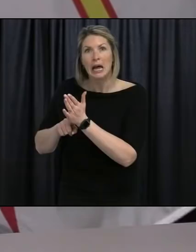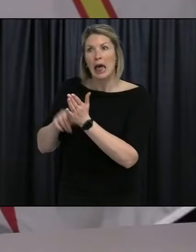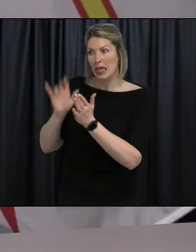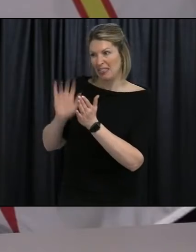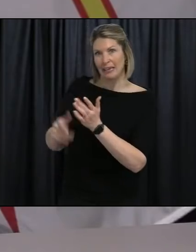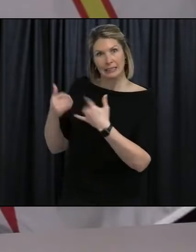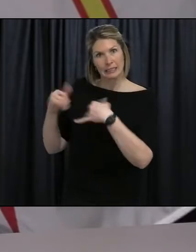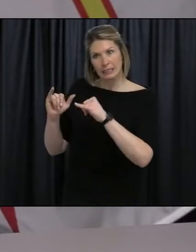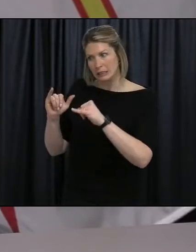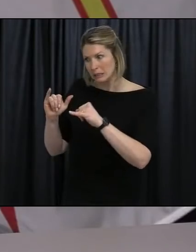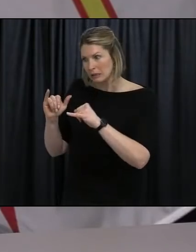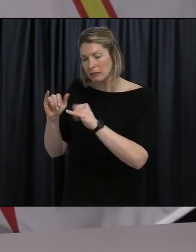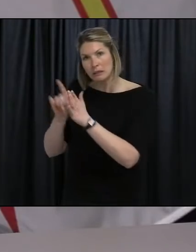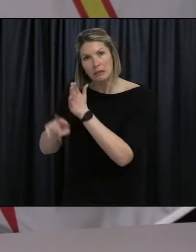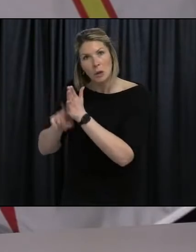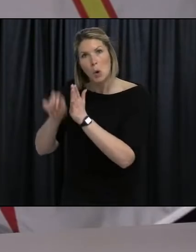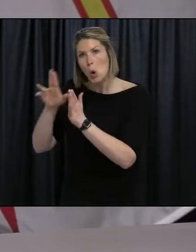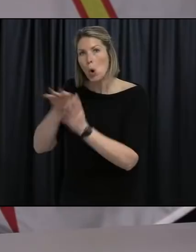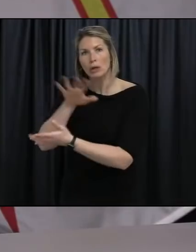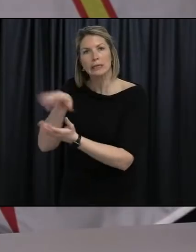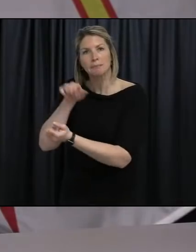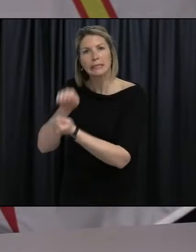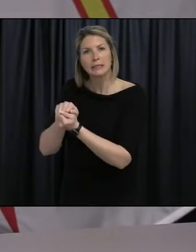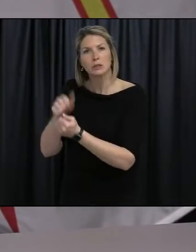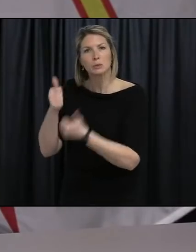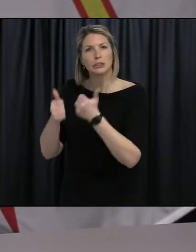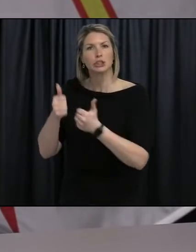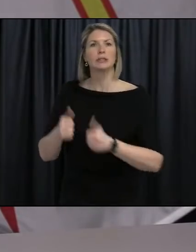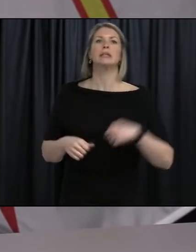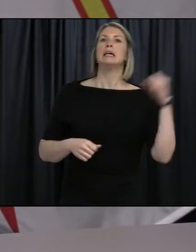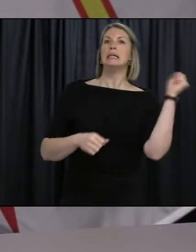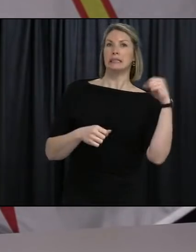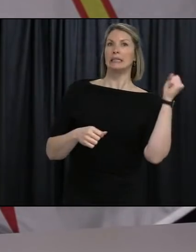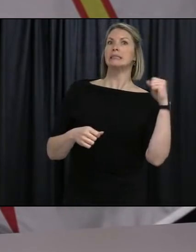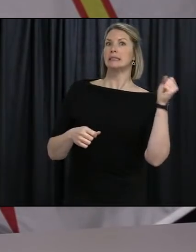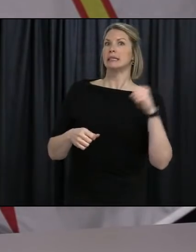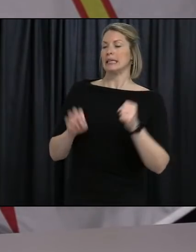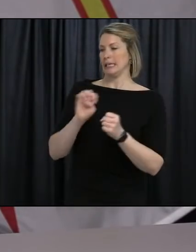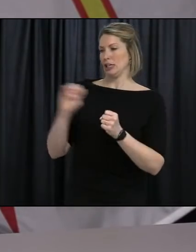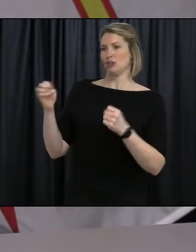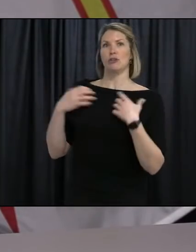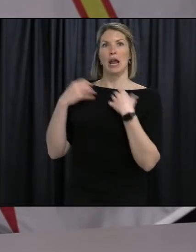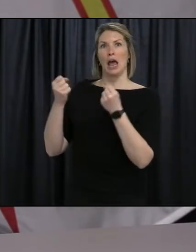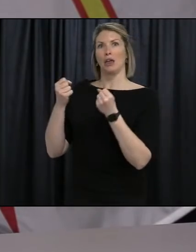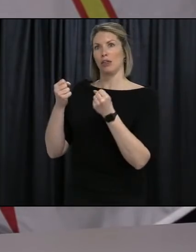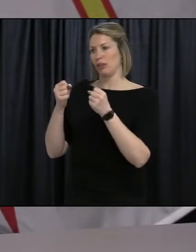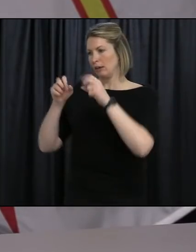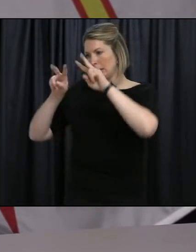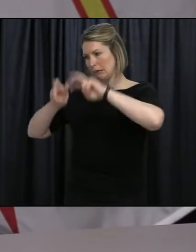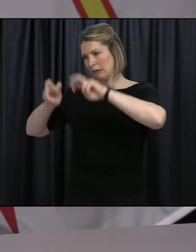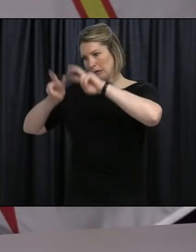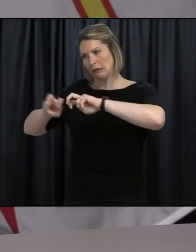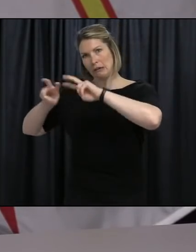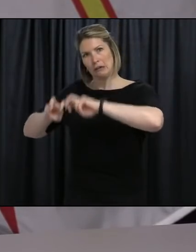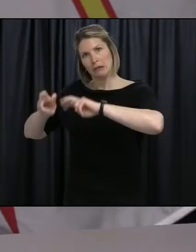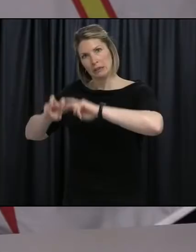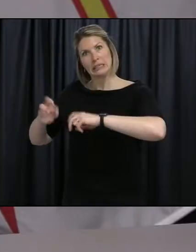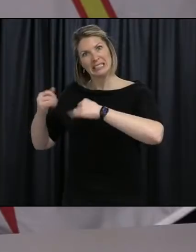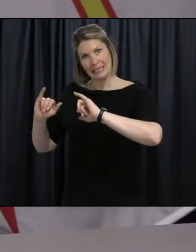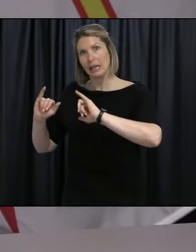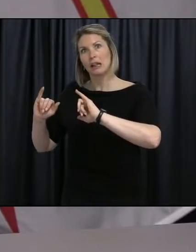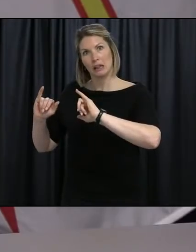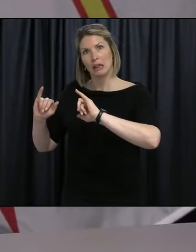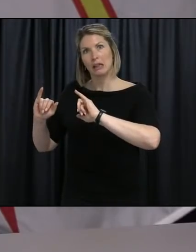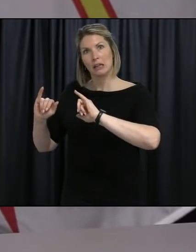Yes, so the Eastern Health has been following that investigation, and unfortunately sometimes we are not able